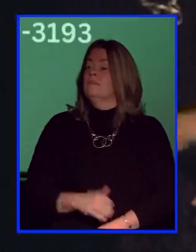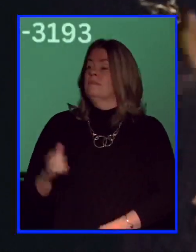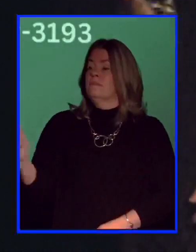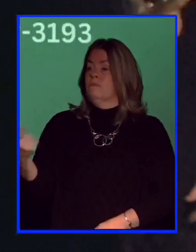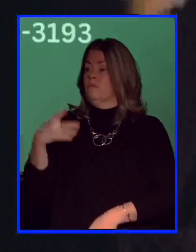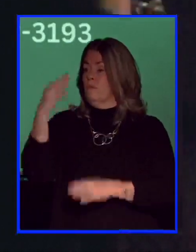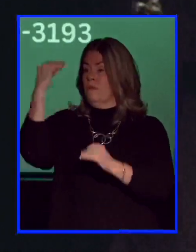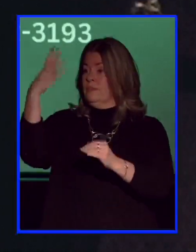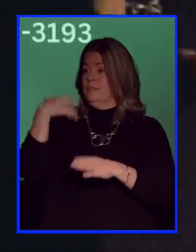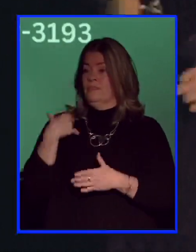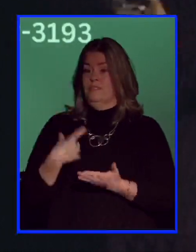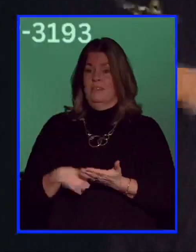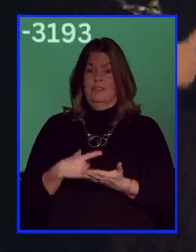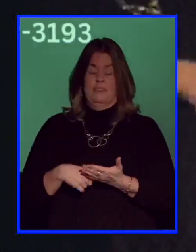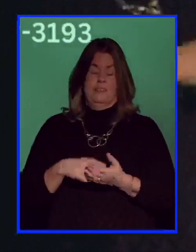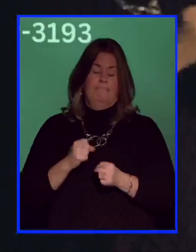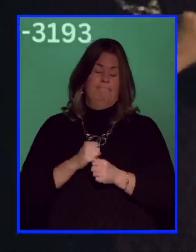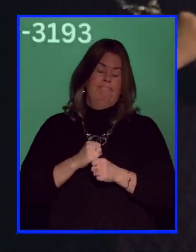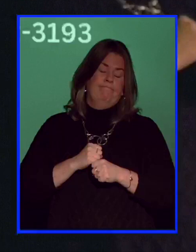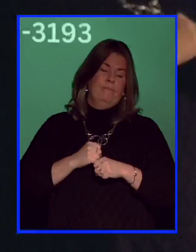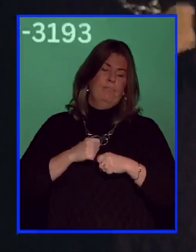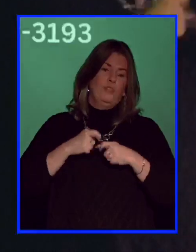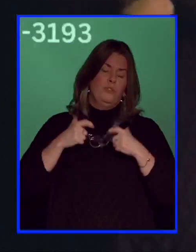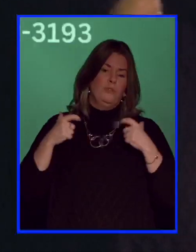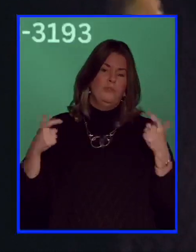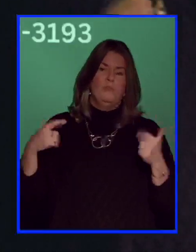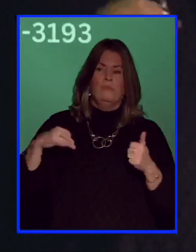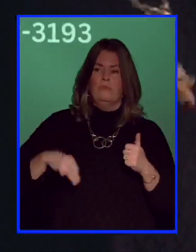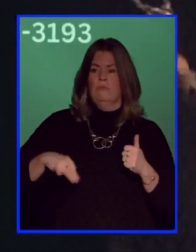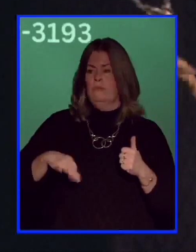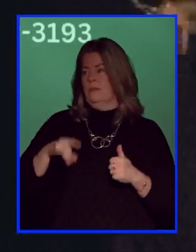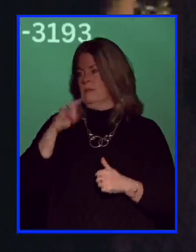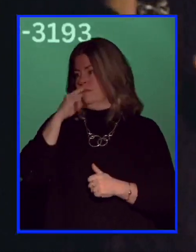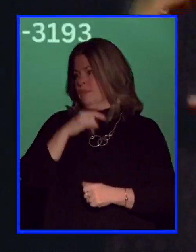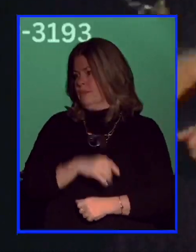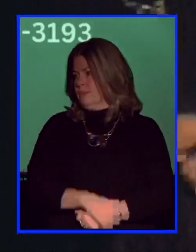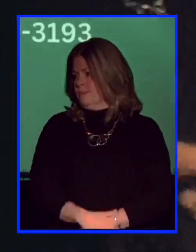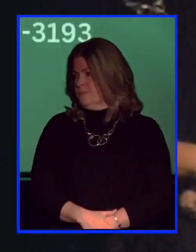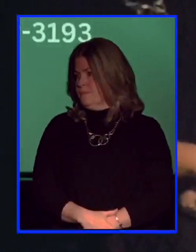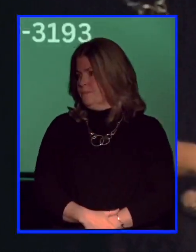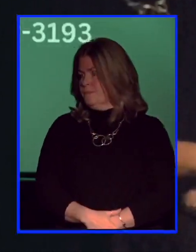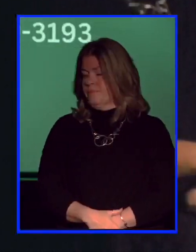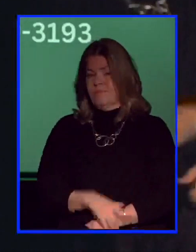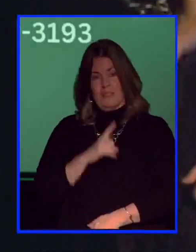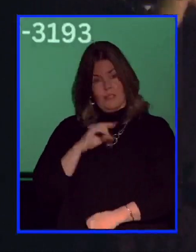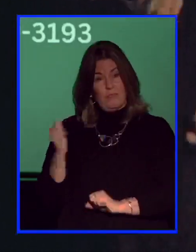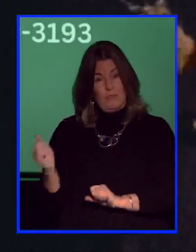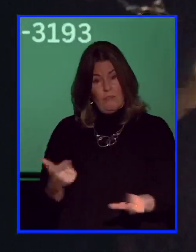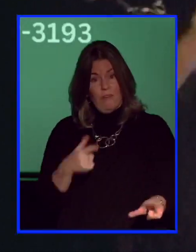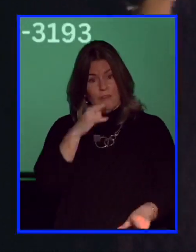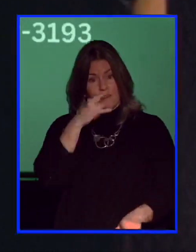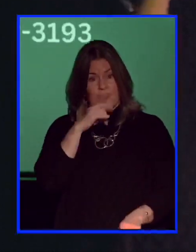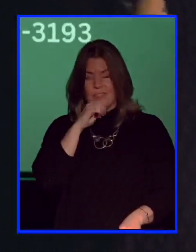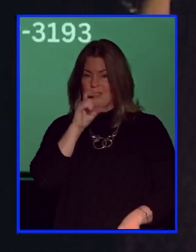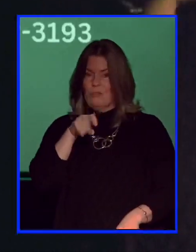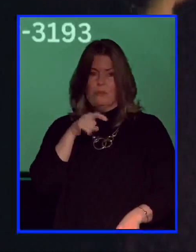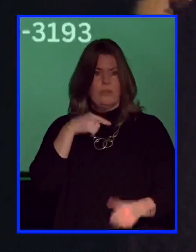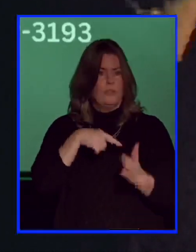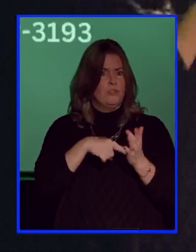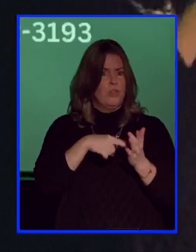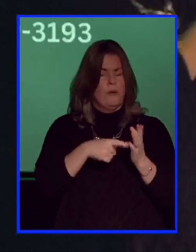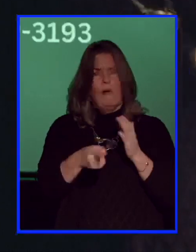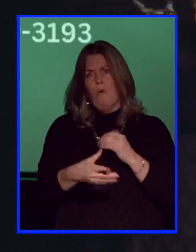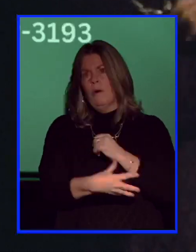I spoke to said it's enormously beneficial for the kids. And it's for all the kids, so you don't have to show that you're really